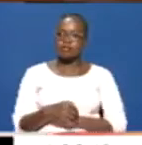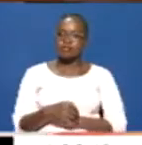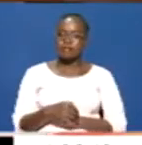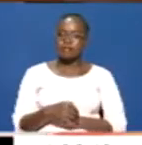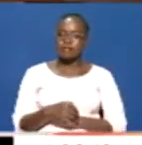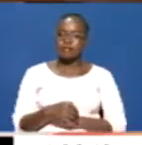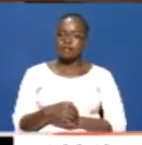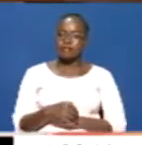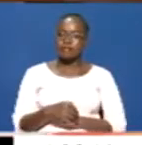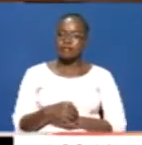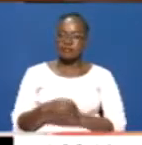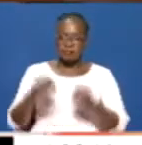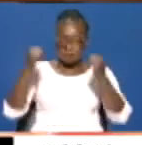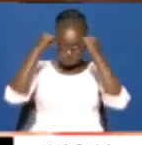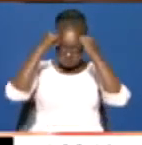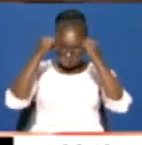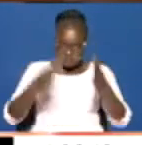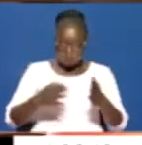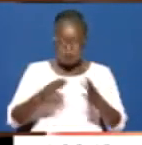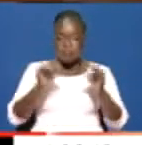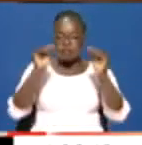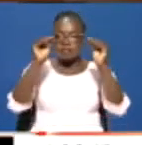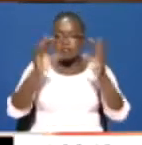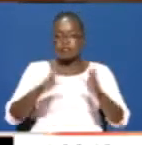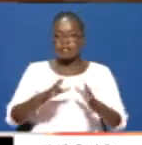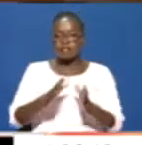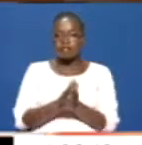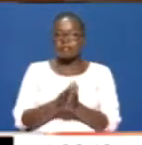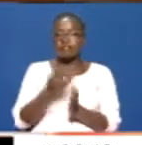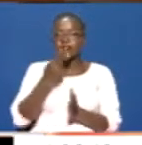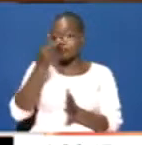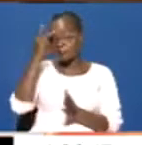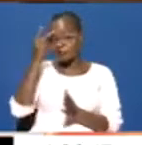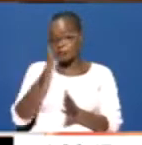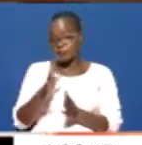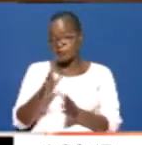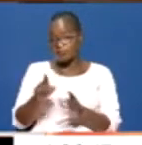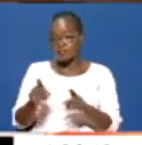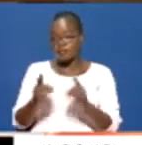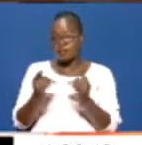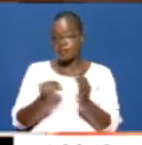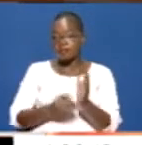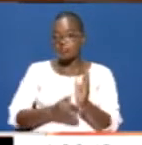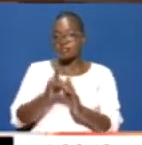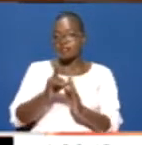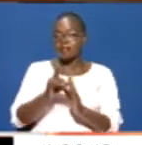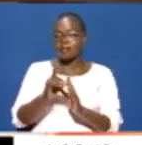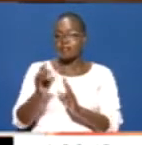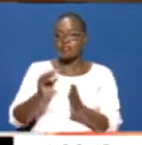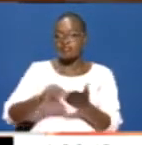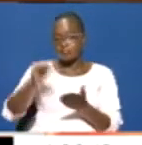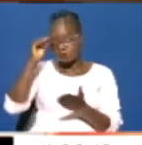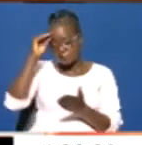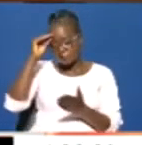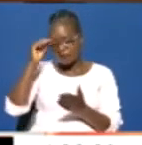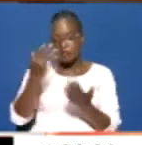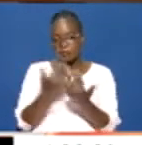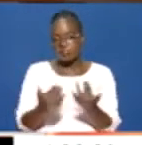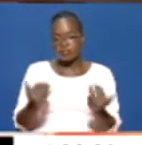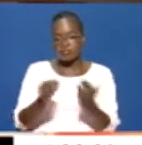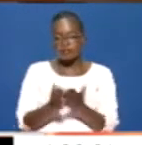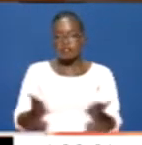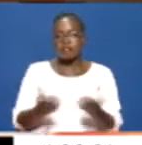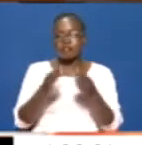Now, learners, teachers and parents have been urged to take advantage of the newly developed education cloud facility to improve quality